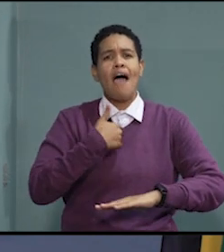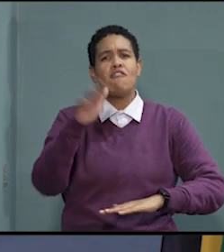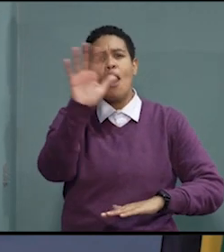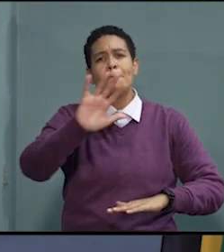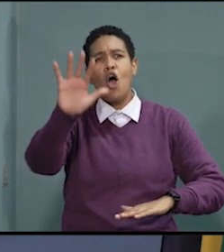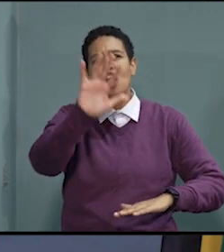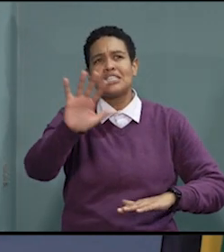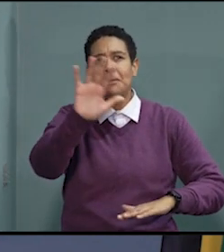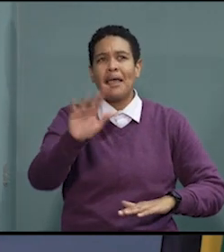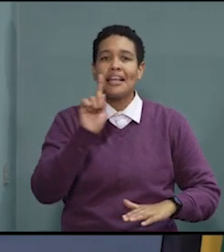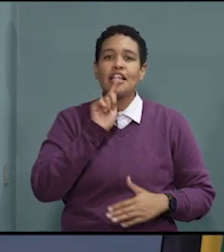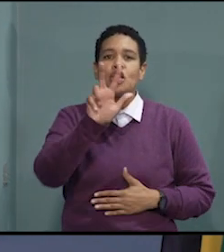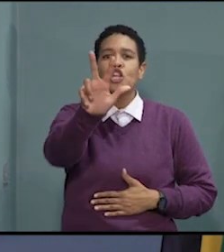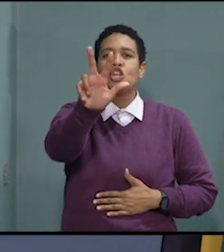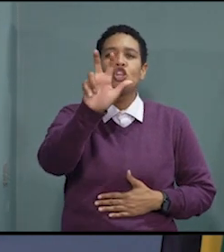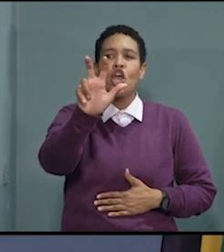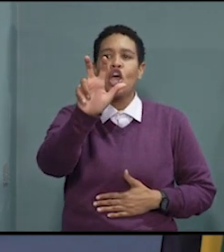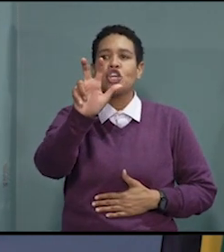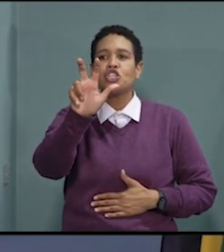approximately